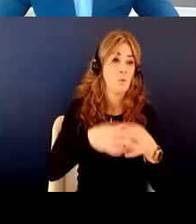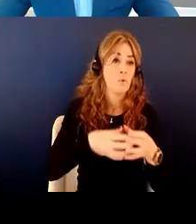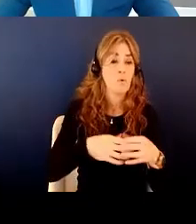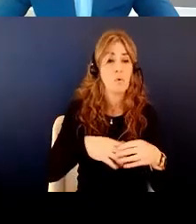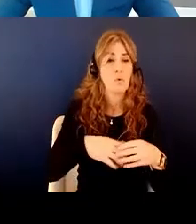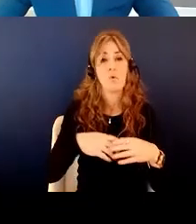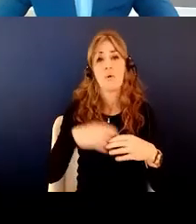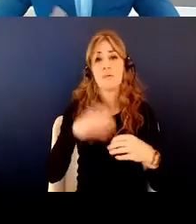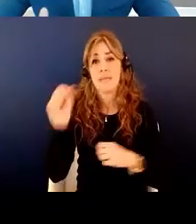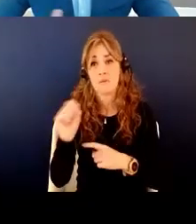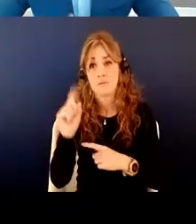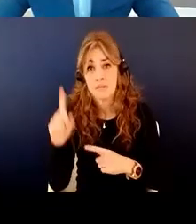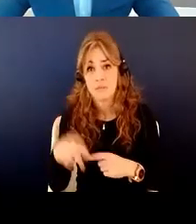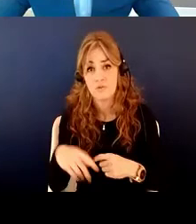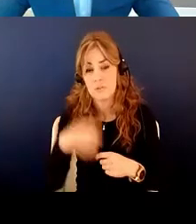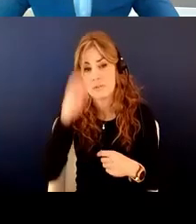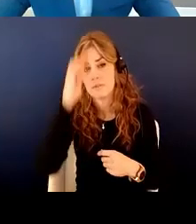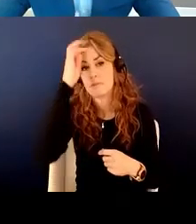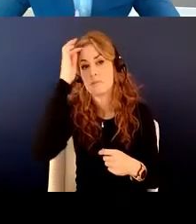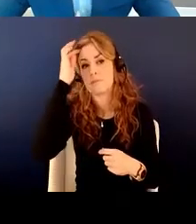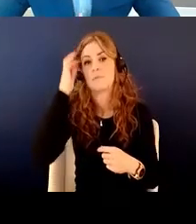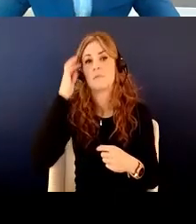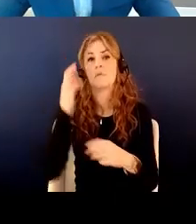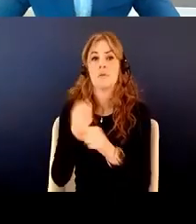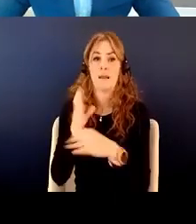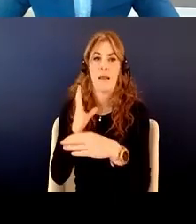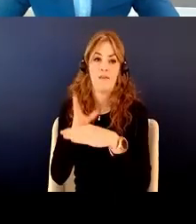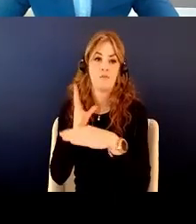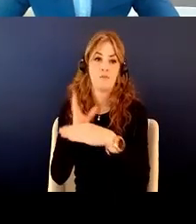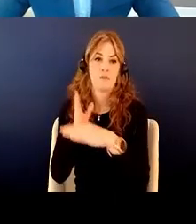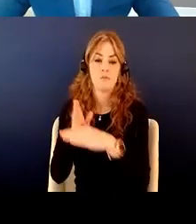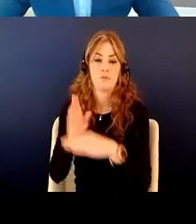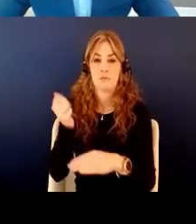deviations, and you get an average standard deviation of